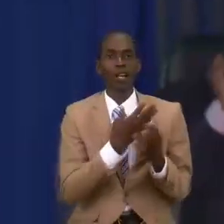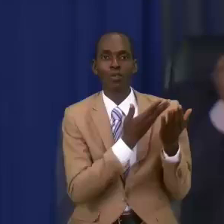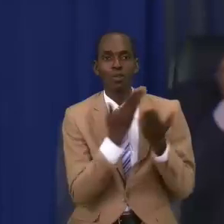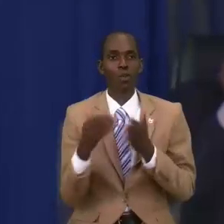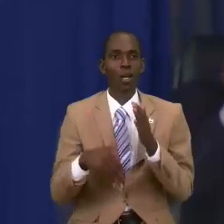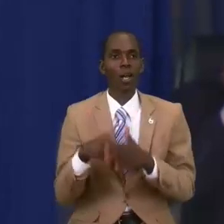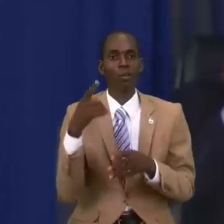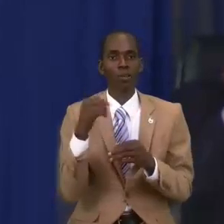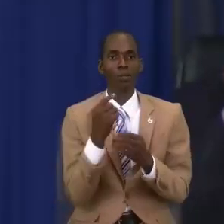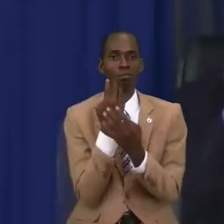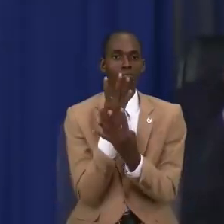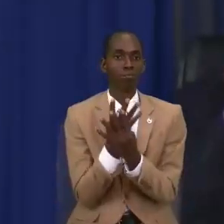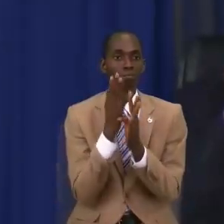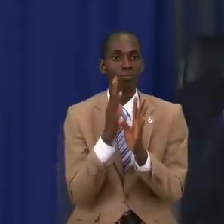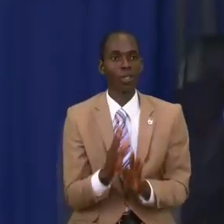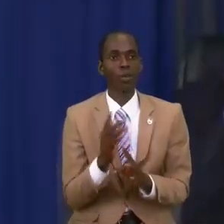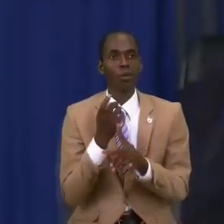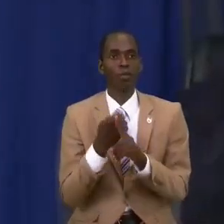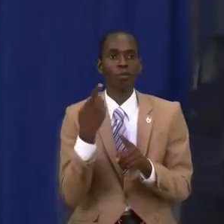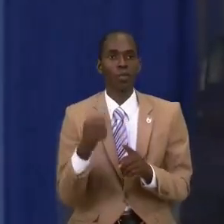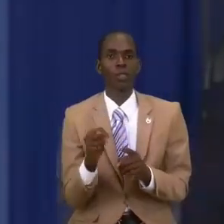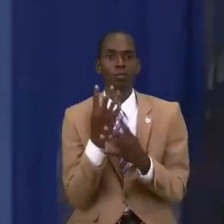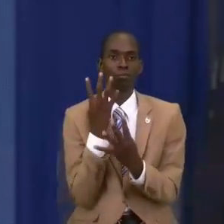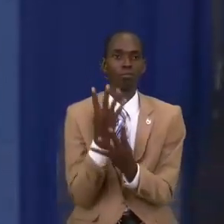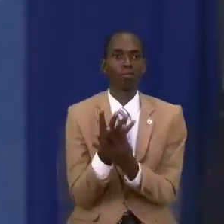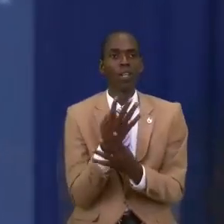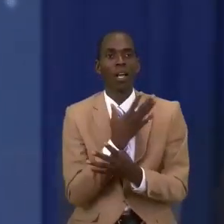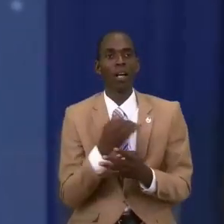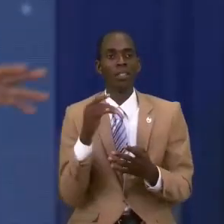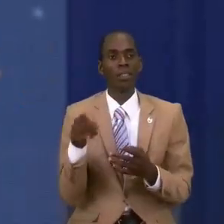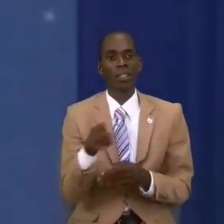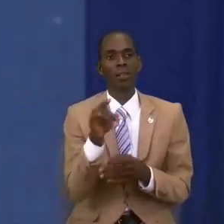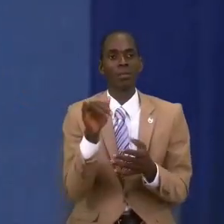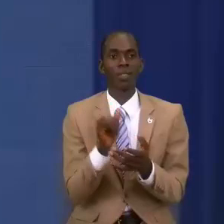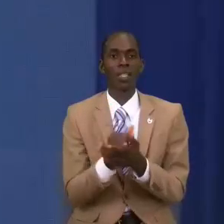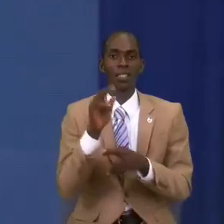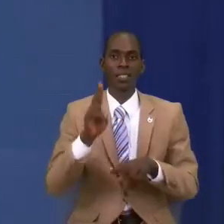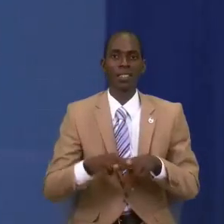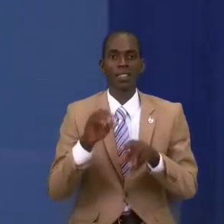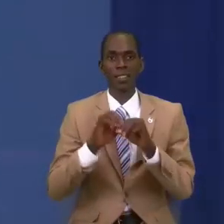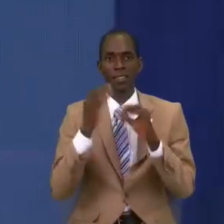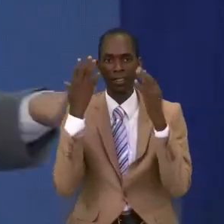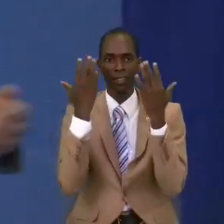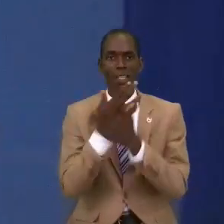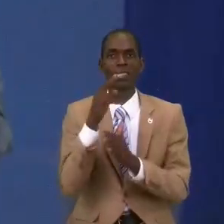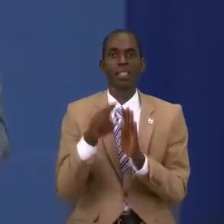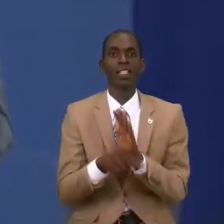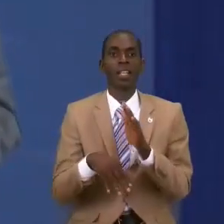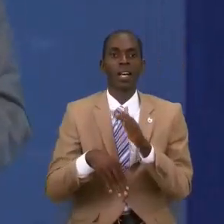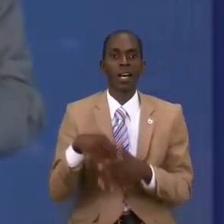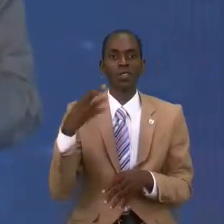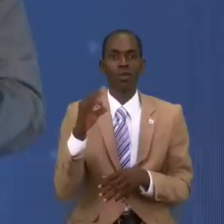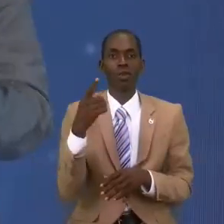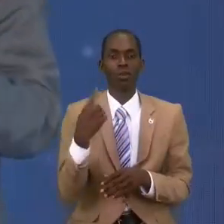prison, and them that sit in darkness out of the prison house. Then in